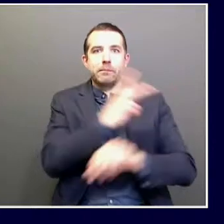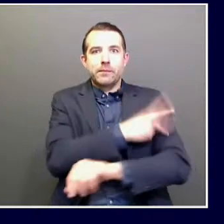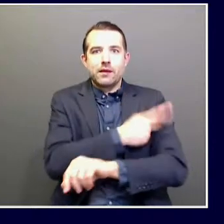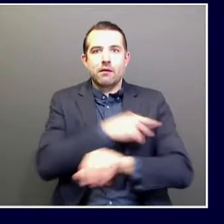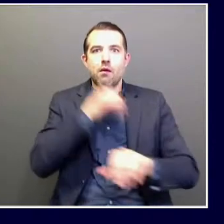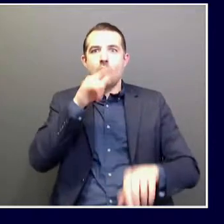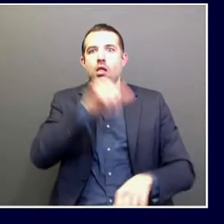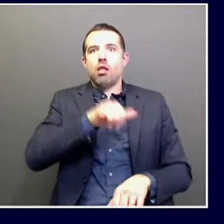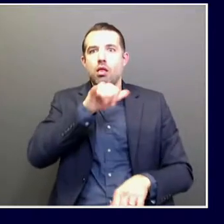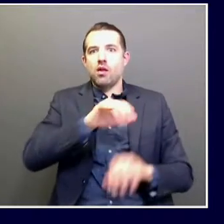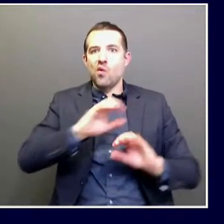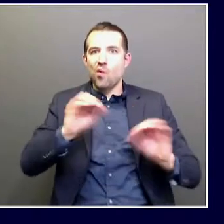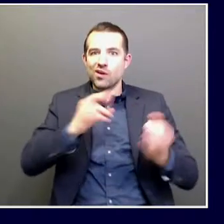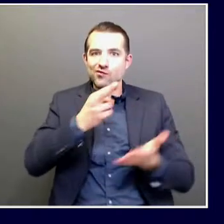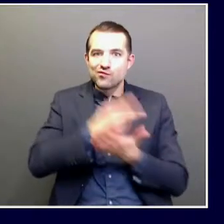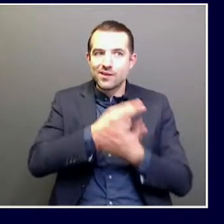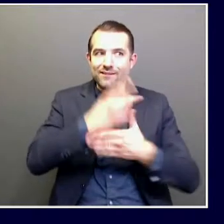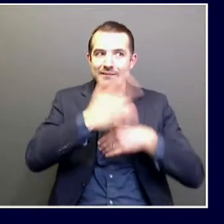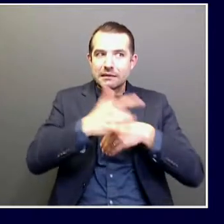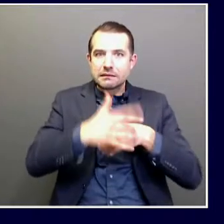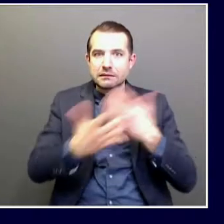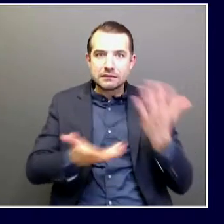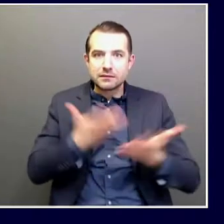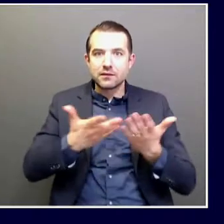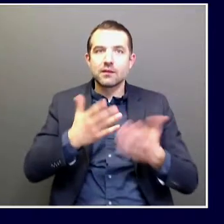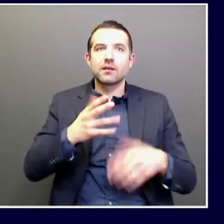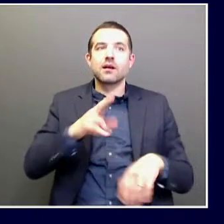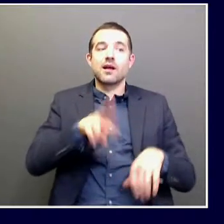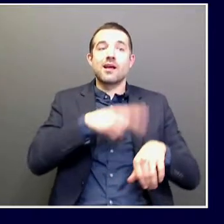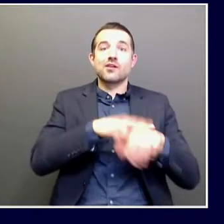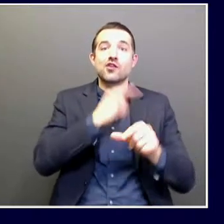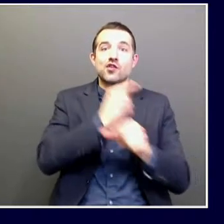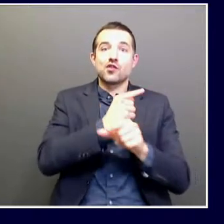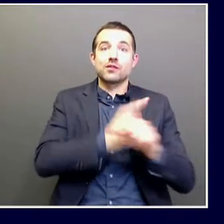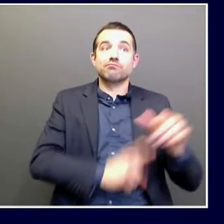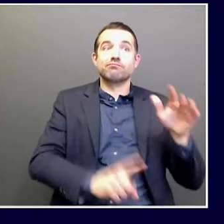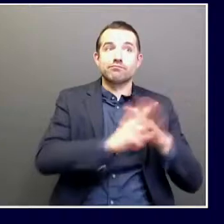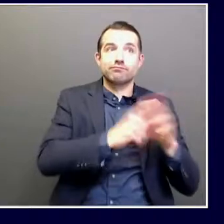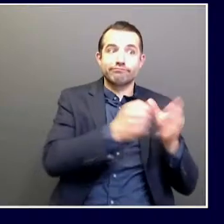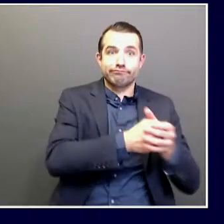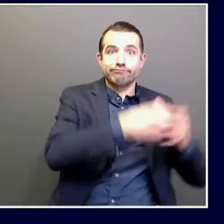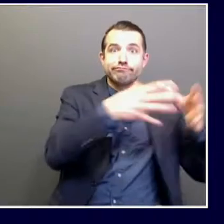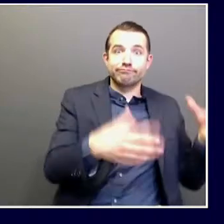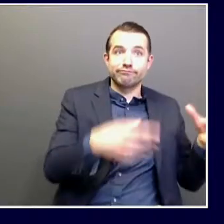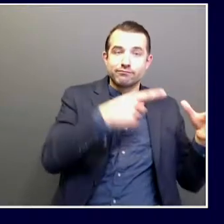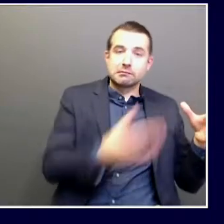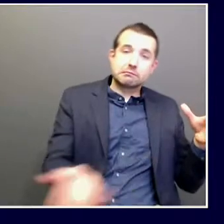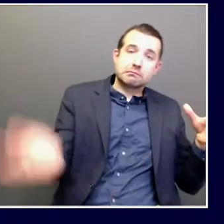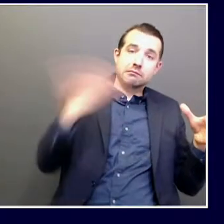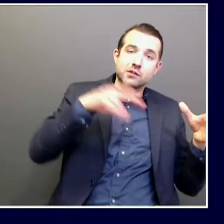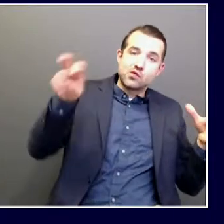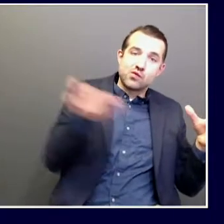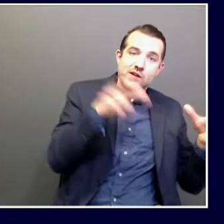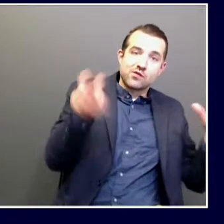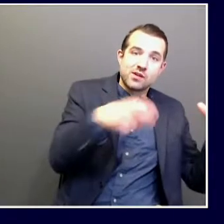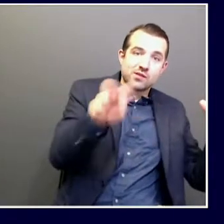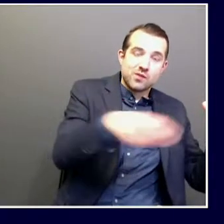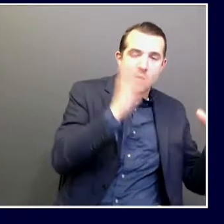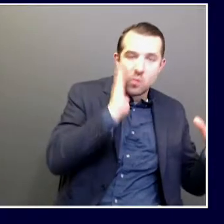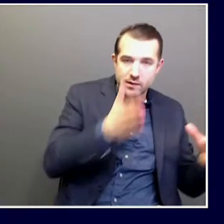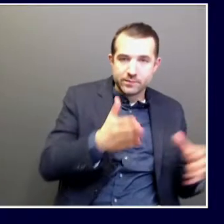are making to try to support our nursing facility in opening up those beds to further decompress our